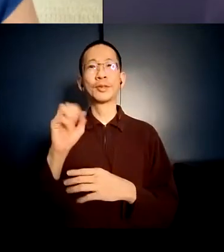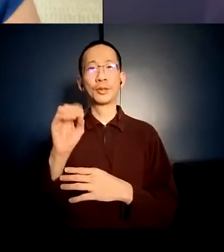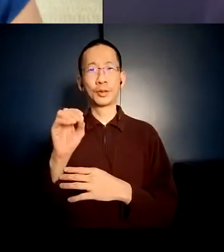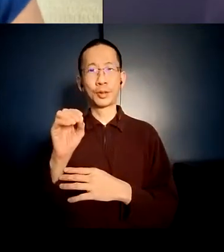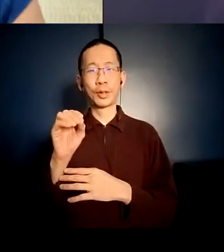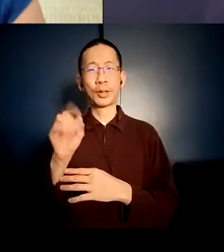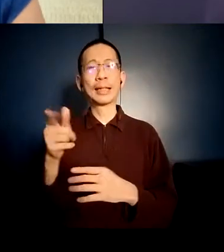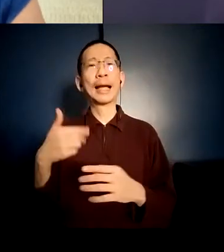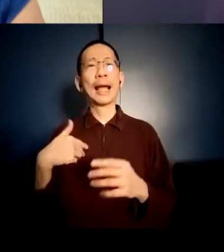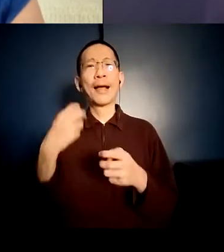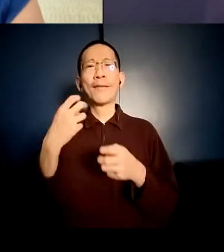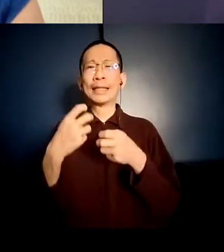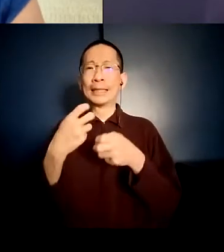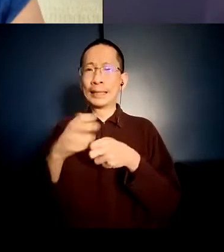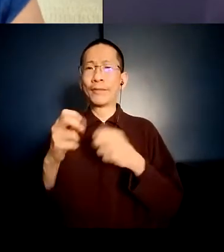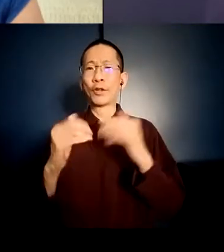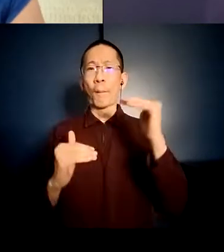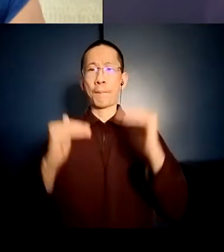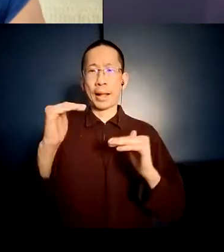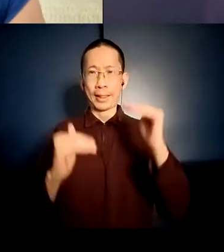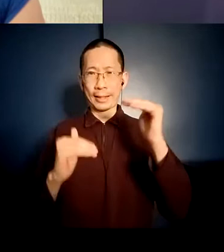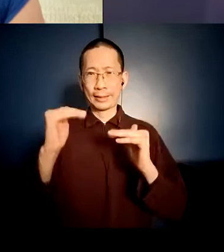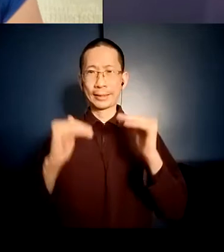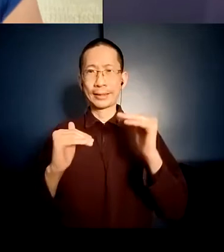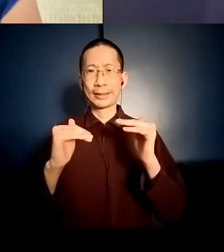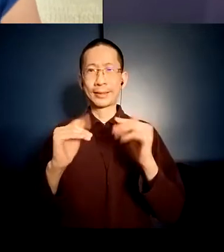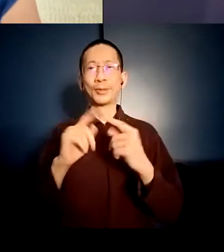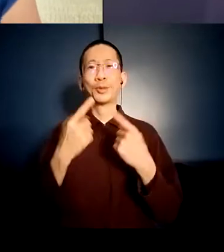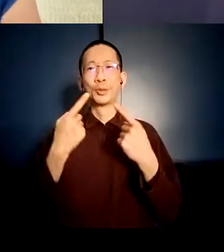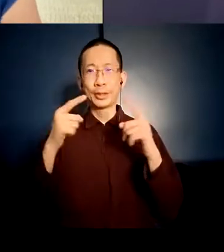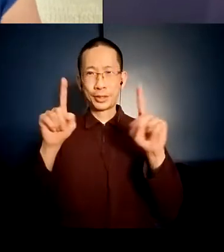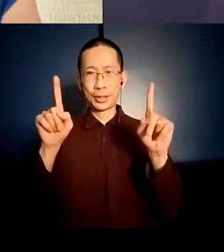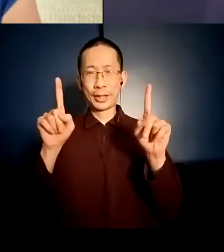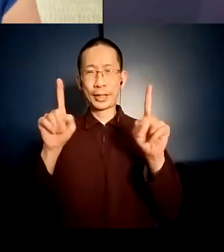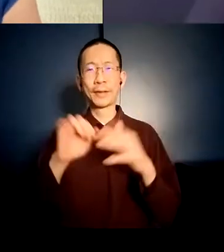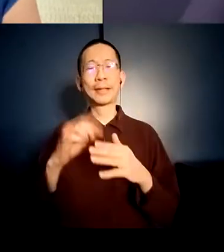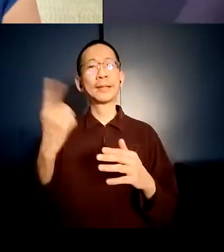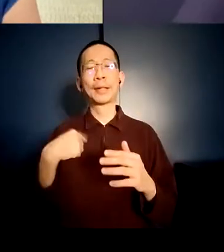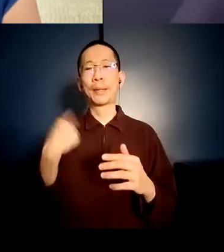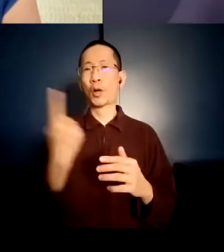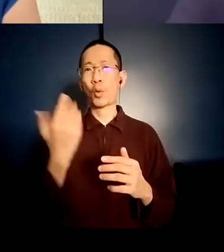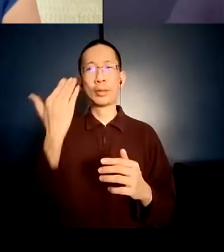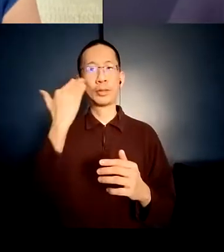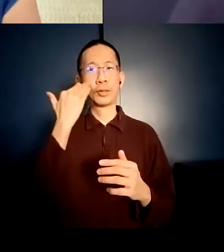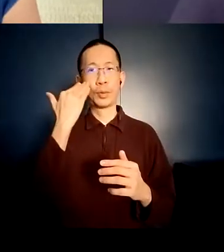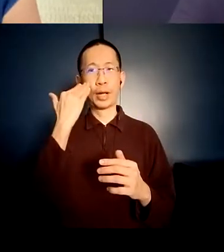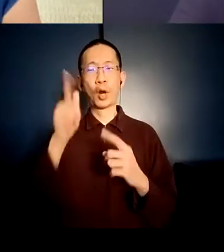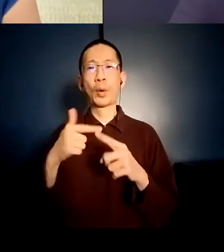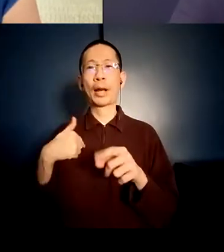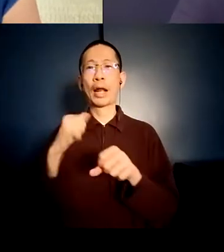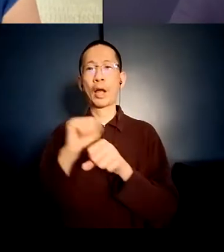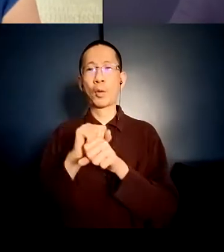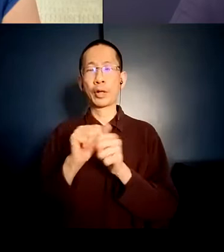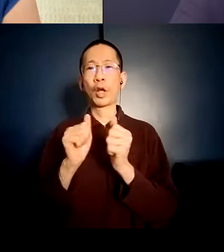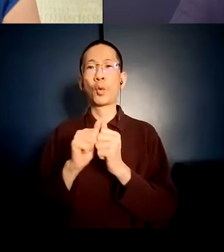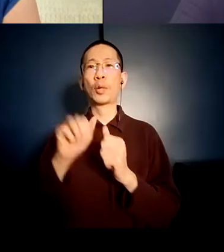a difficult balance to achieve here. And that's something I'm always aware of when I'm working with